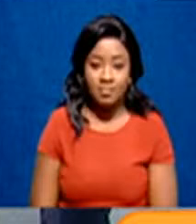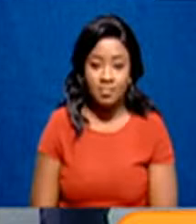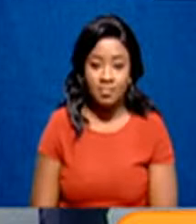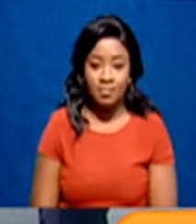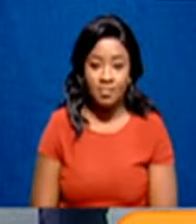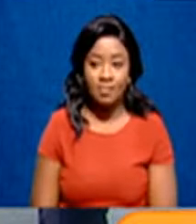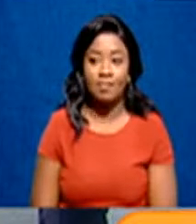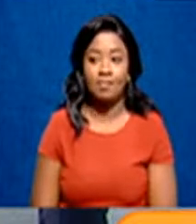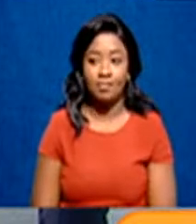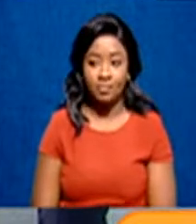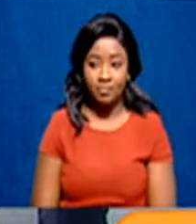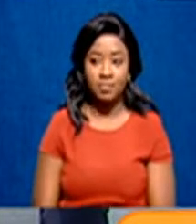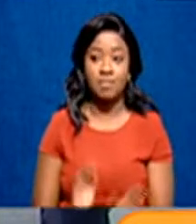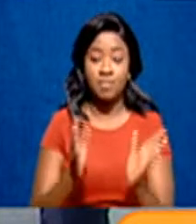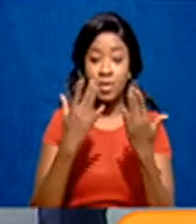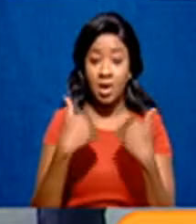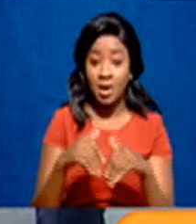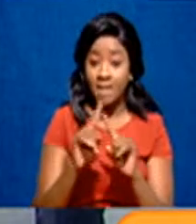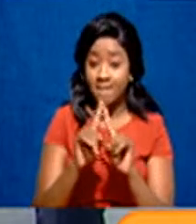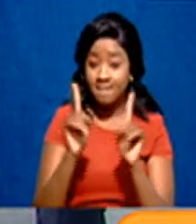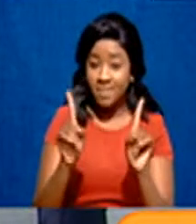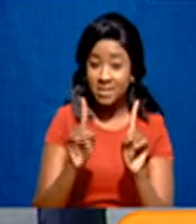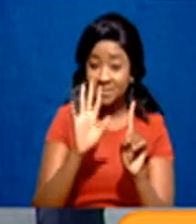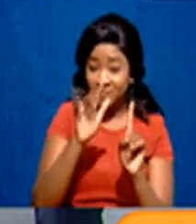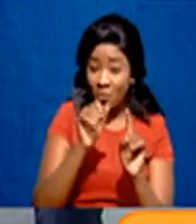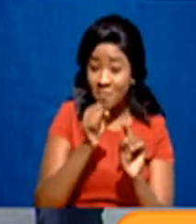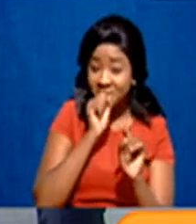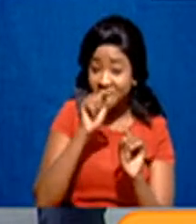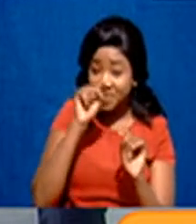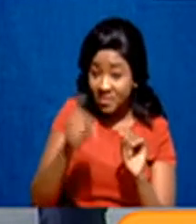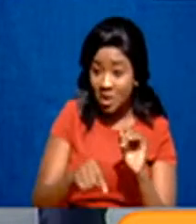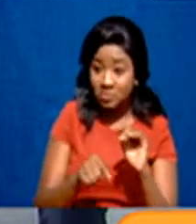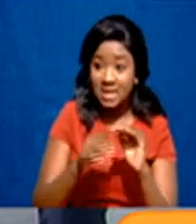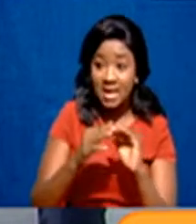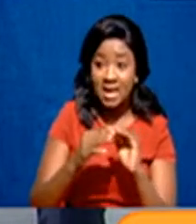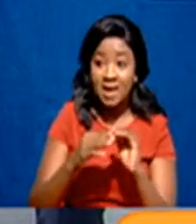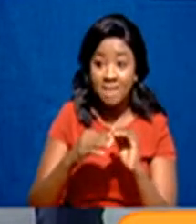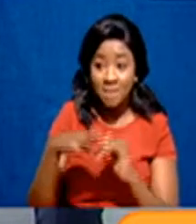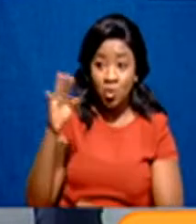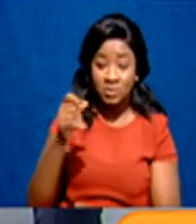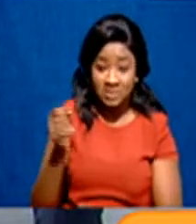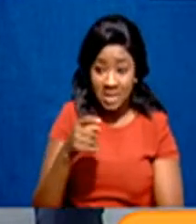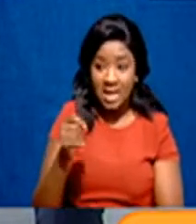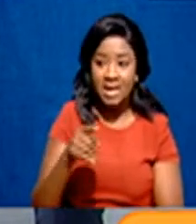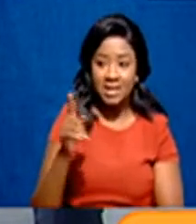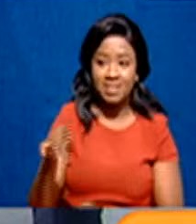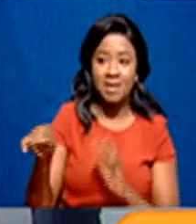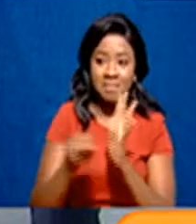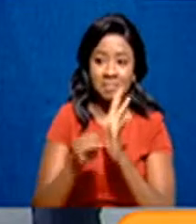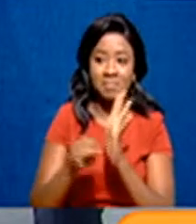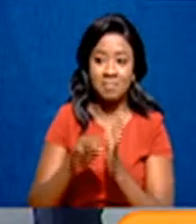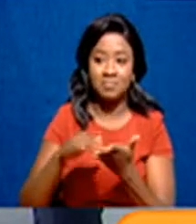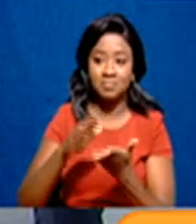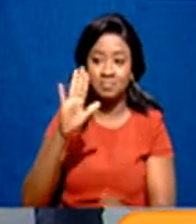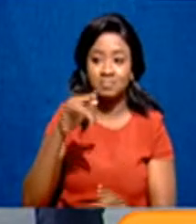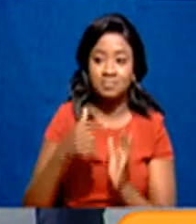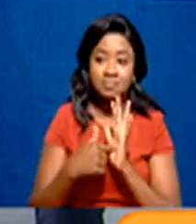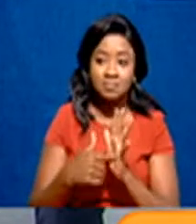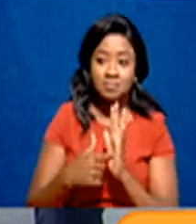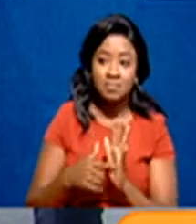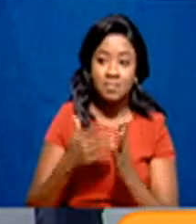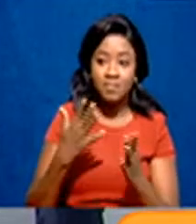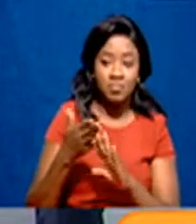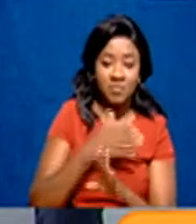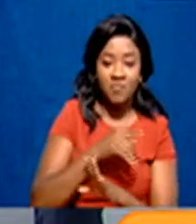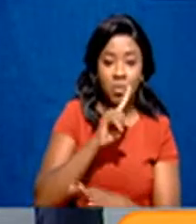is 550. But from 50,000 and above, that's where it gets interesting. Now, they used to pay 1,200. They will